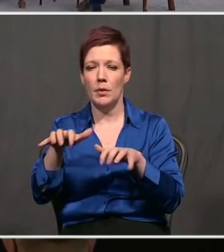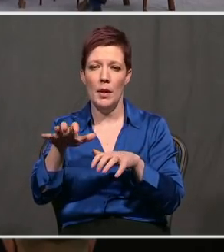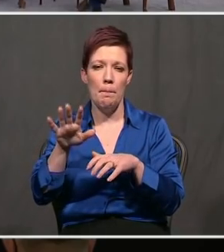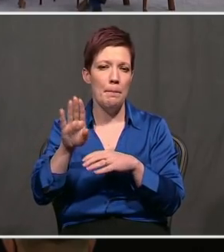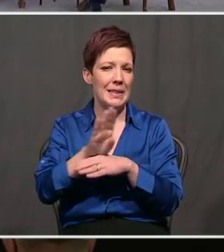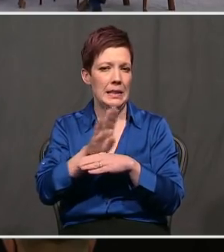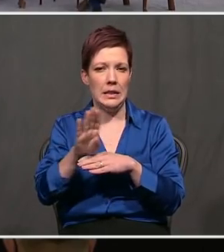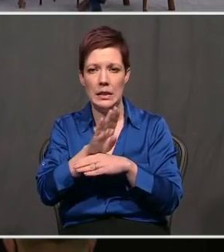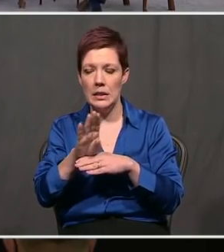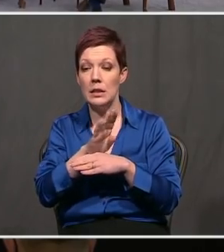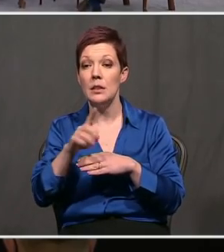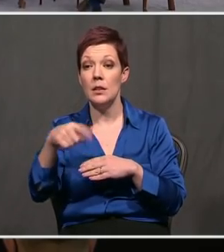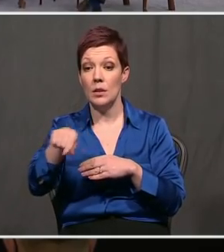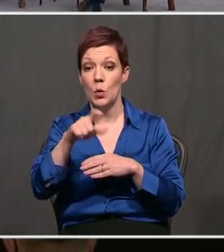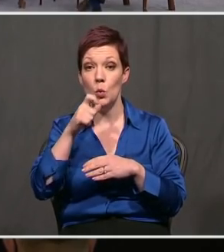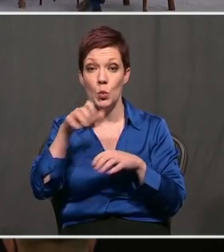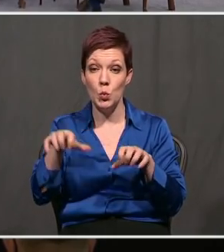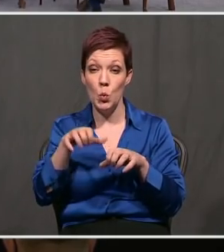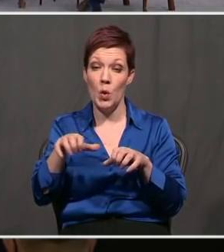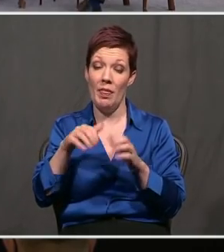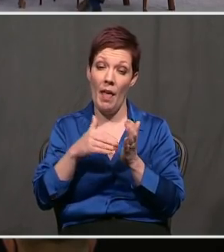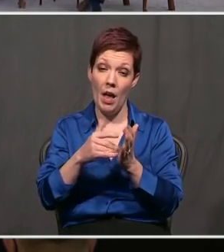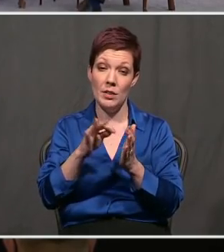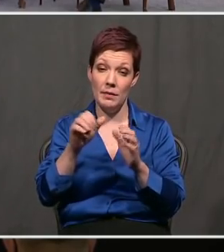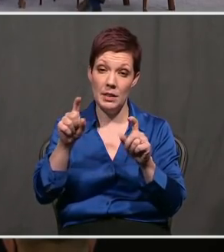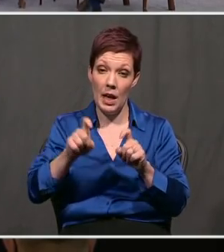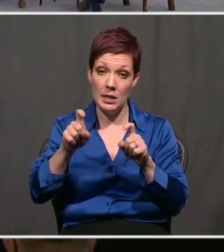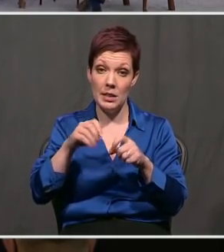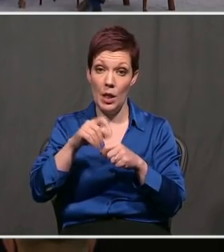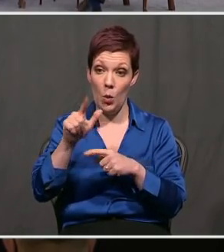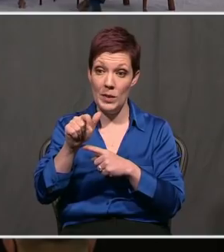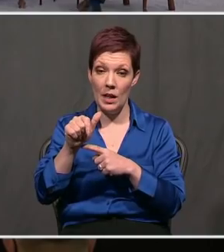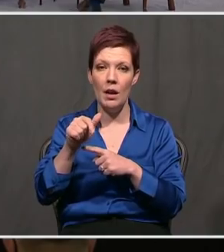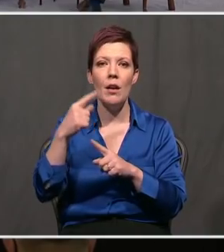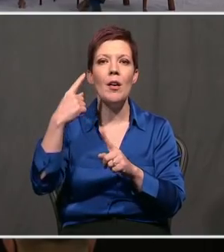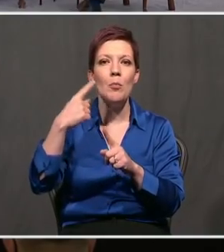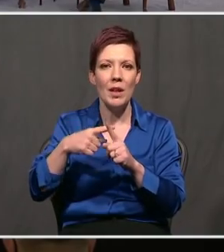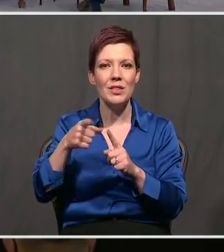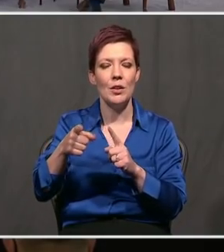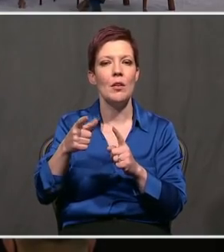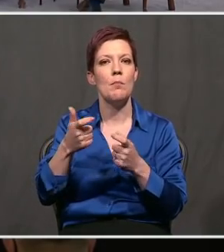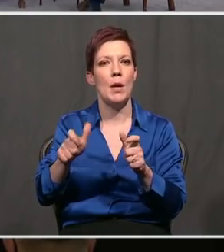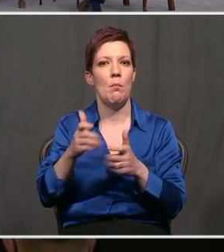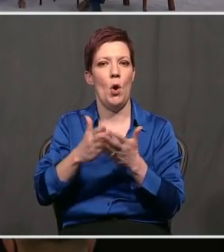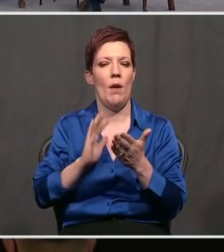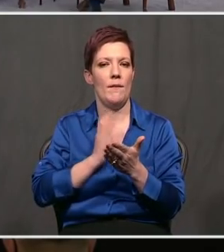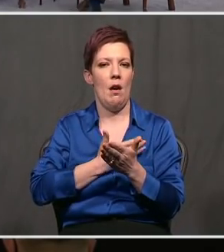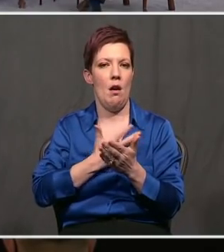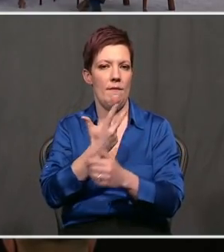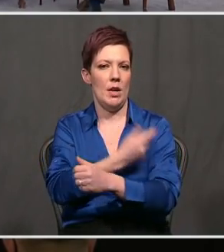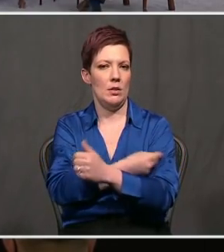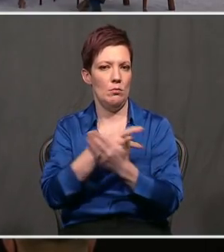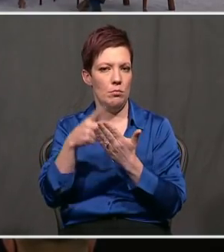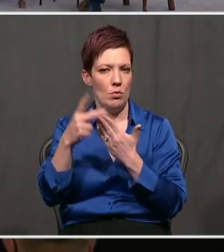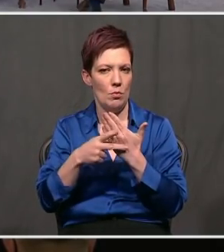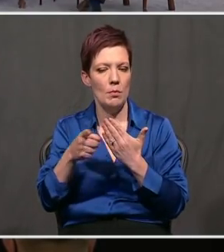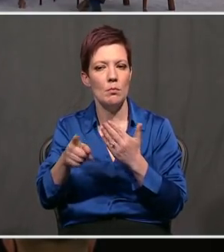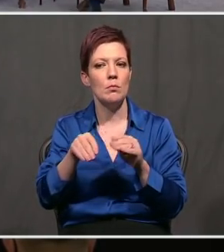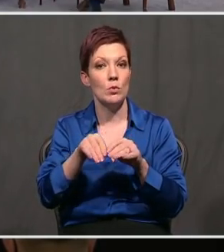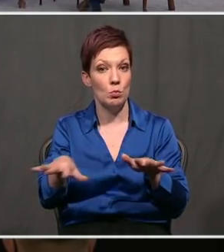doing thousands of tests every day in Louisiana, but they're also a big part of our vaccination program with